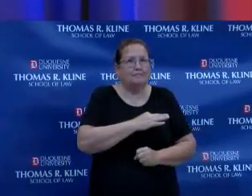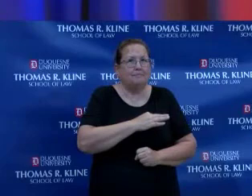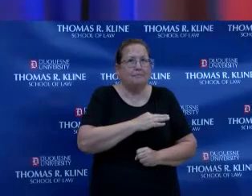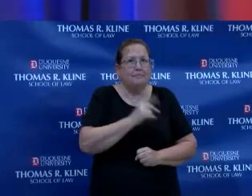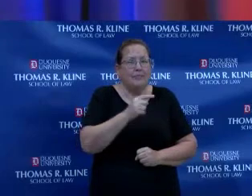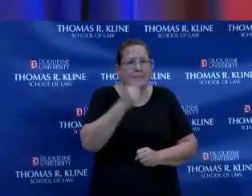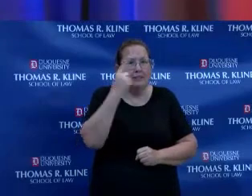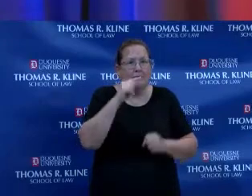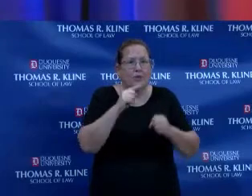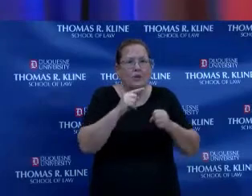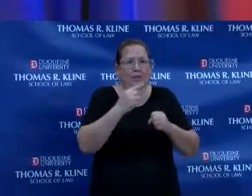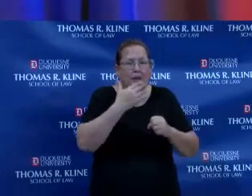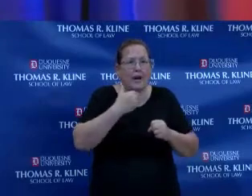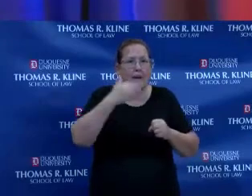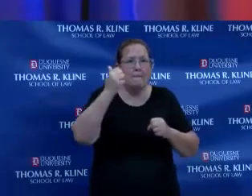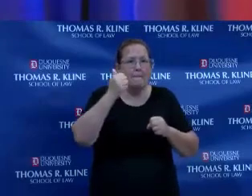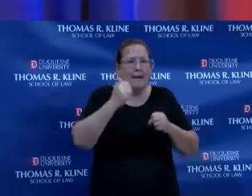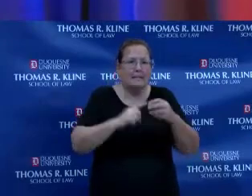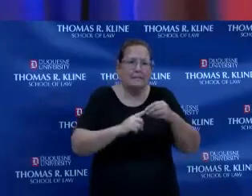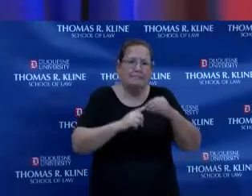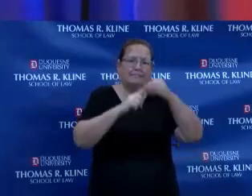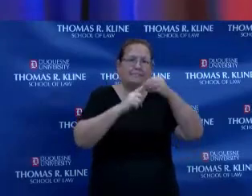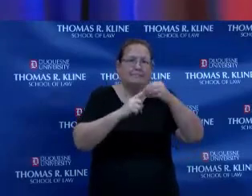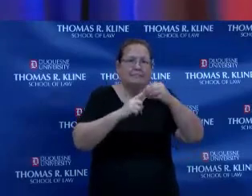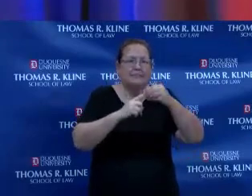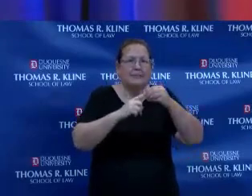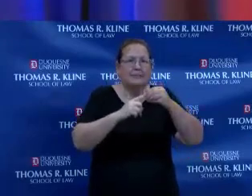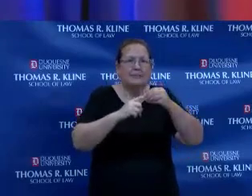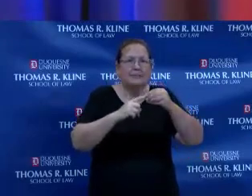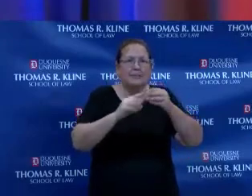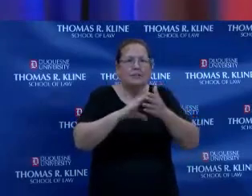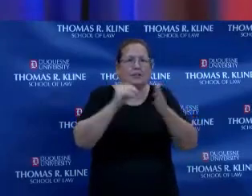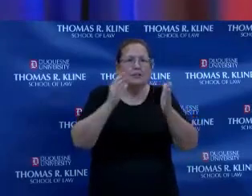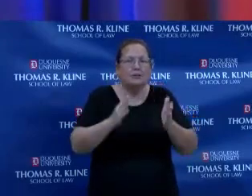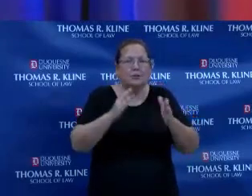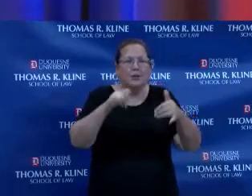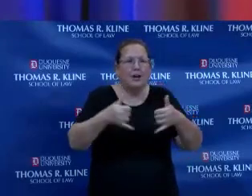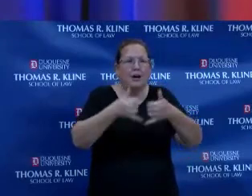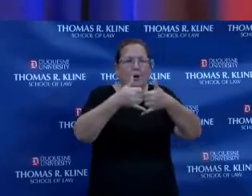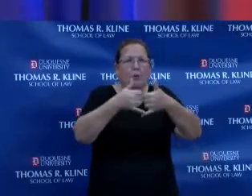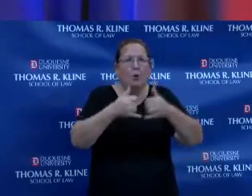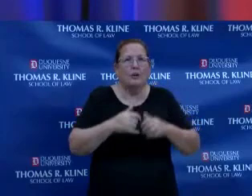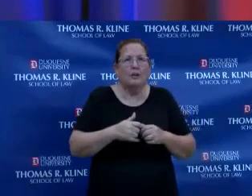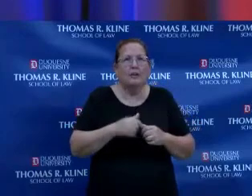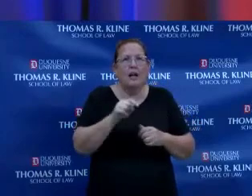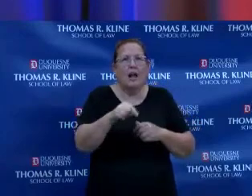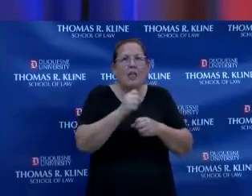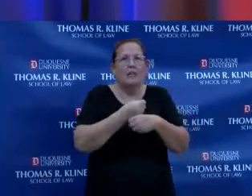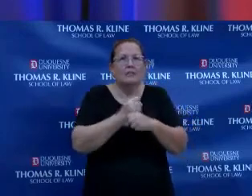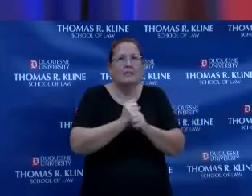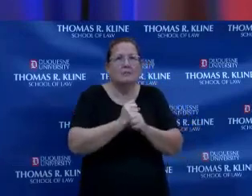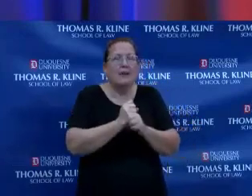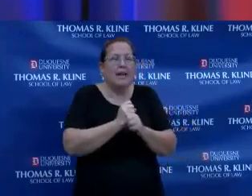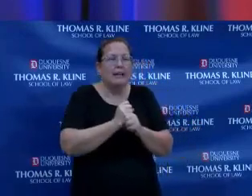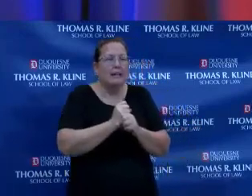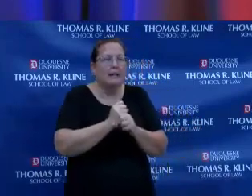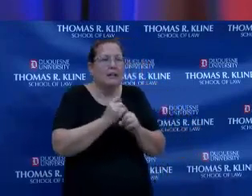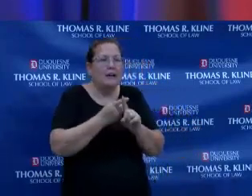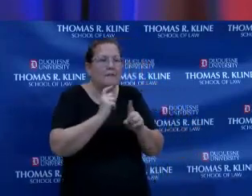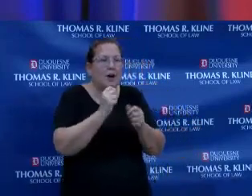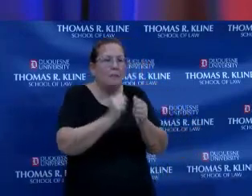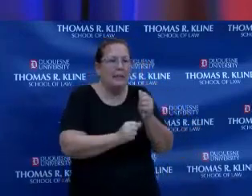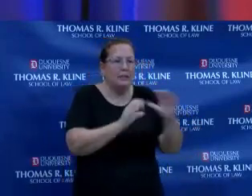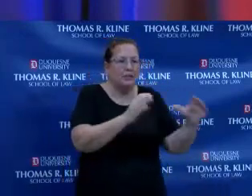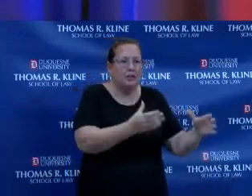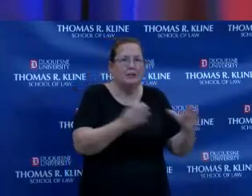Distinguished Student Award. This special award is made to the graduating students, one from the day division, one from the evening division, who